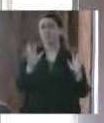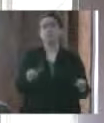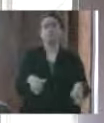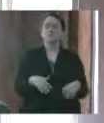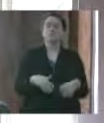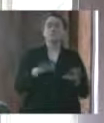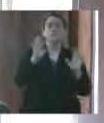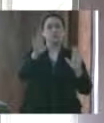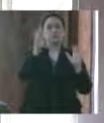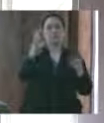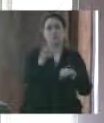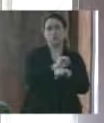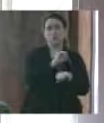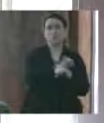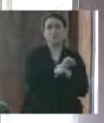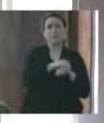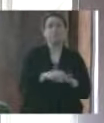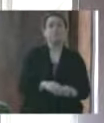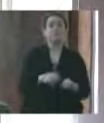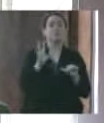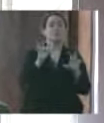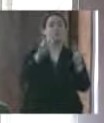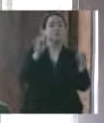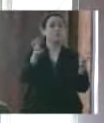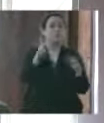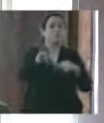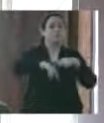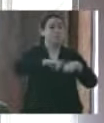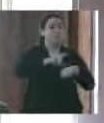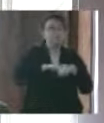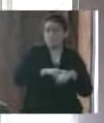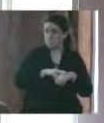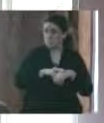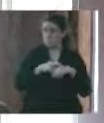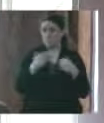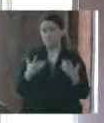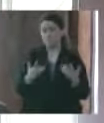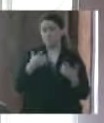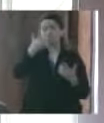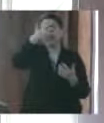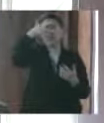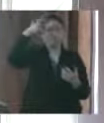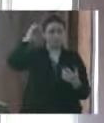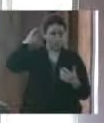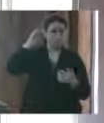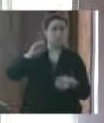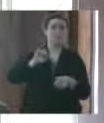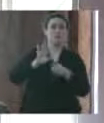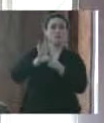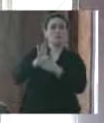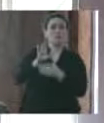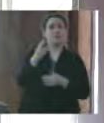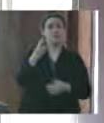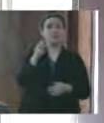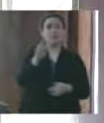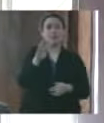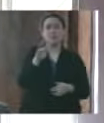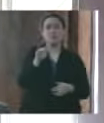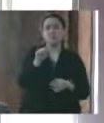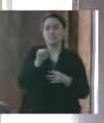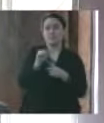draws us together, of course, is that tigers and their habitats are vanishing from Asia, and their numbers are absolutely